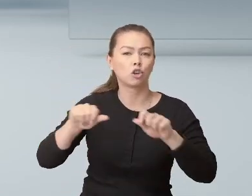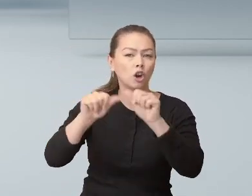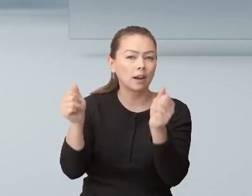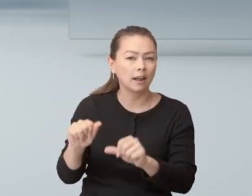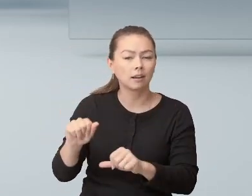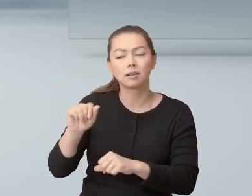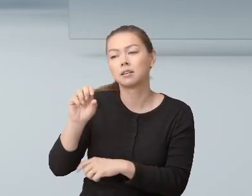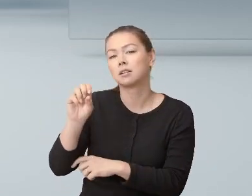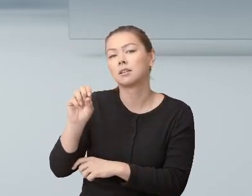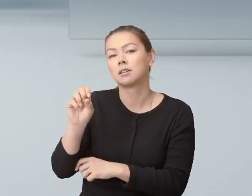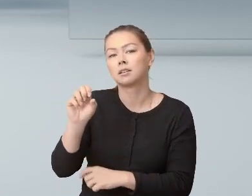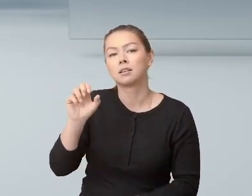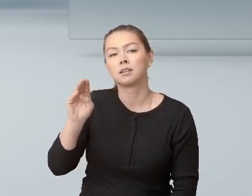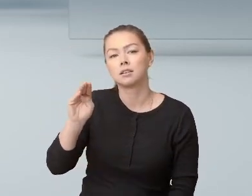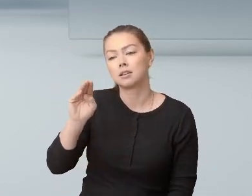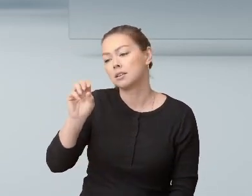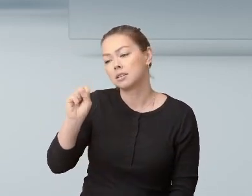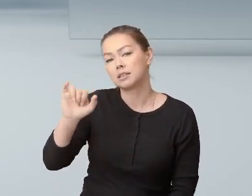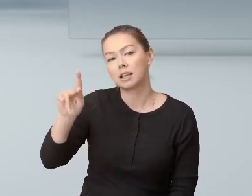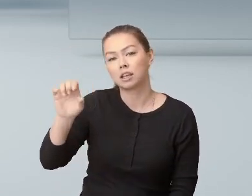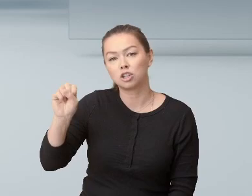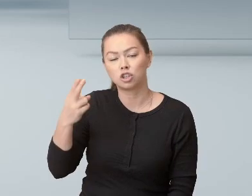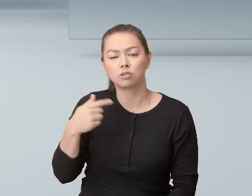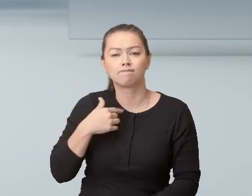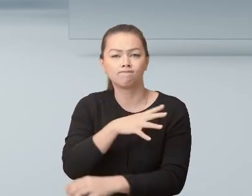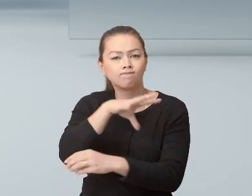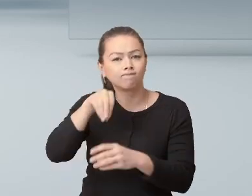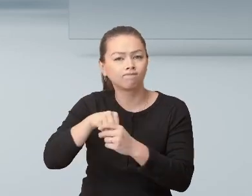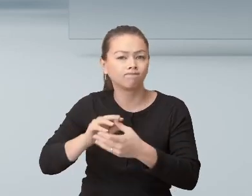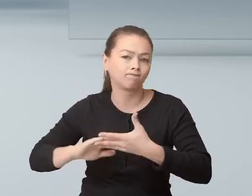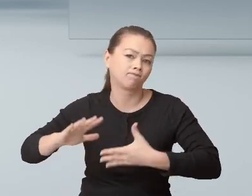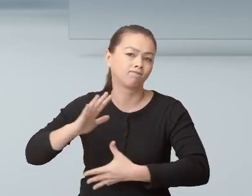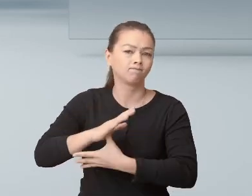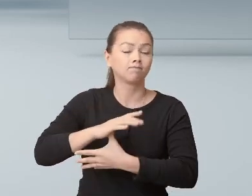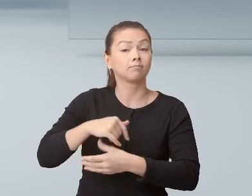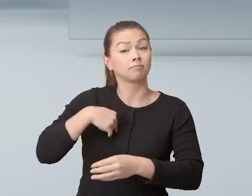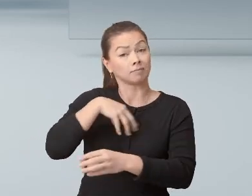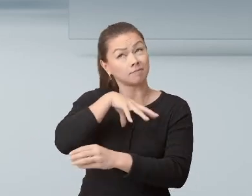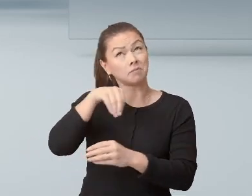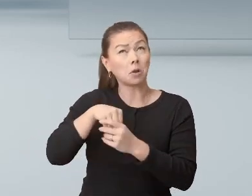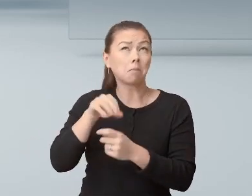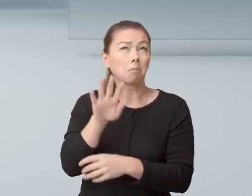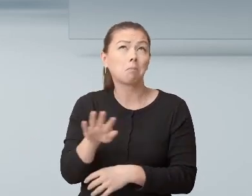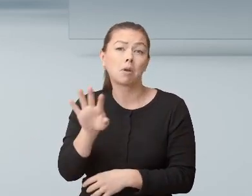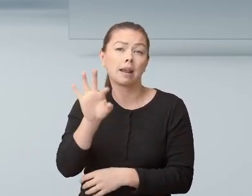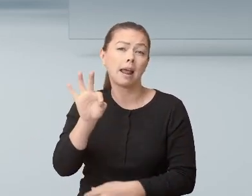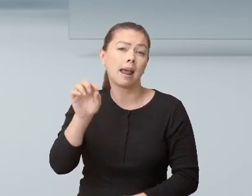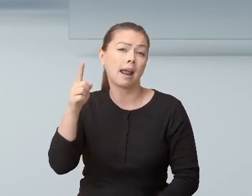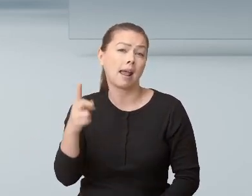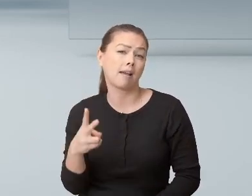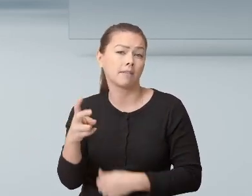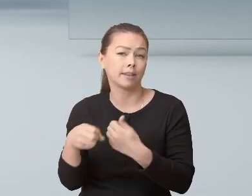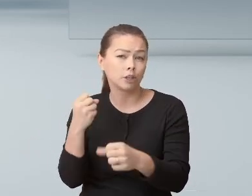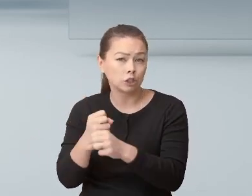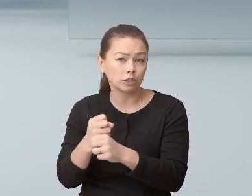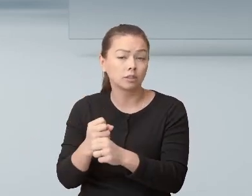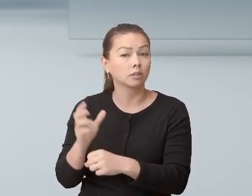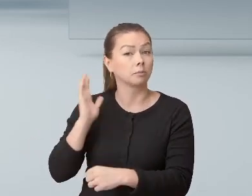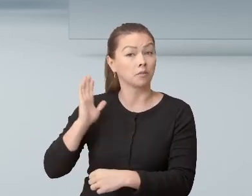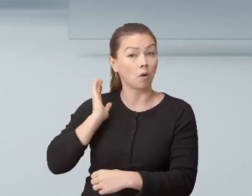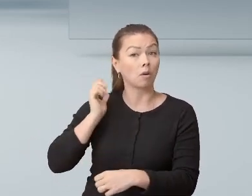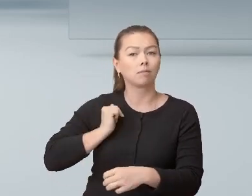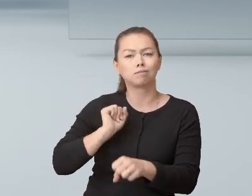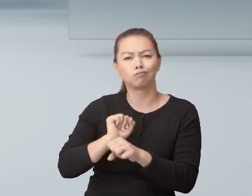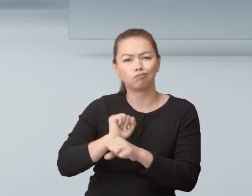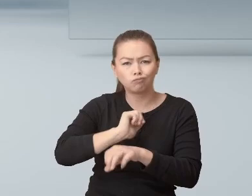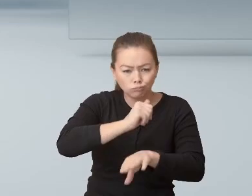practice. Been working in the channel here about 9.5 years, former implementer of the software as well. Located out of the Chicagoland